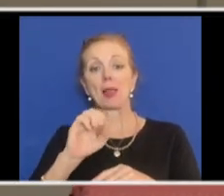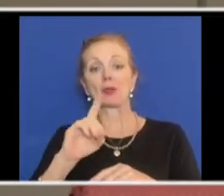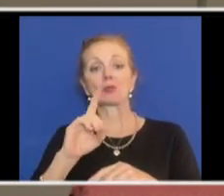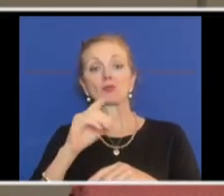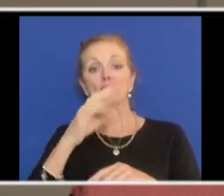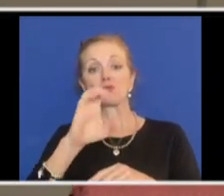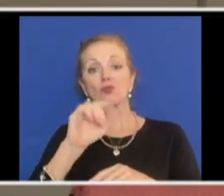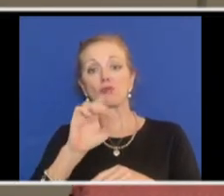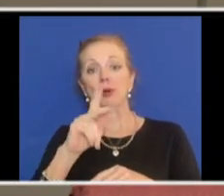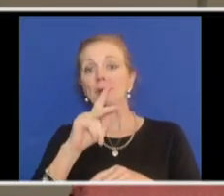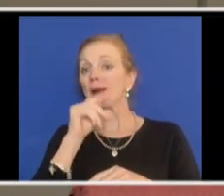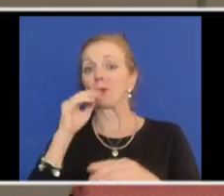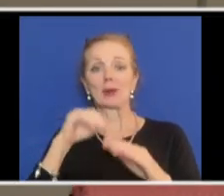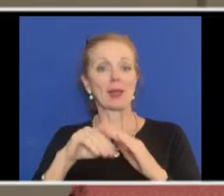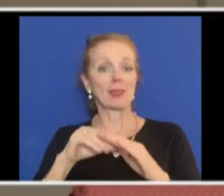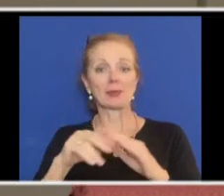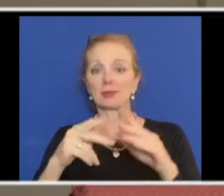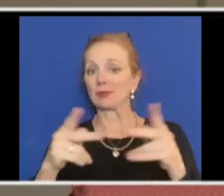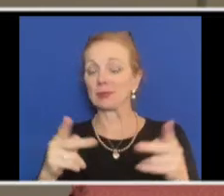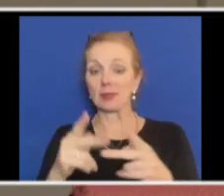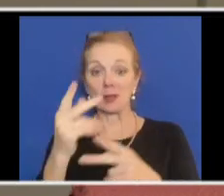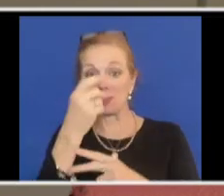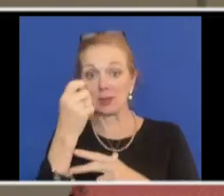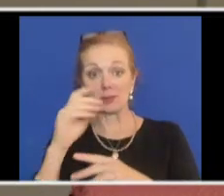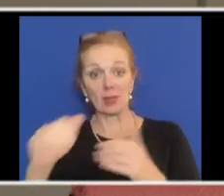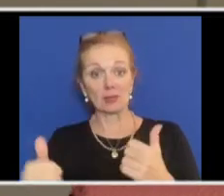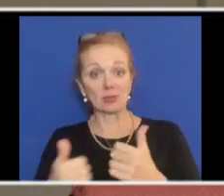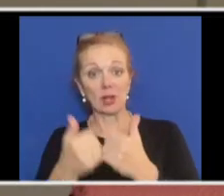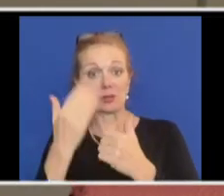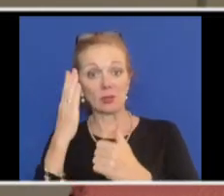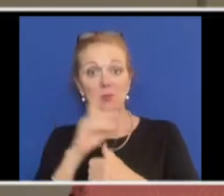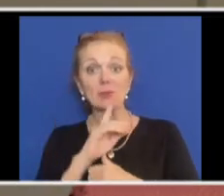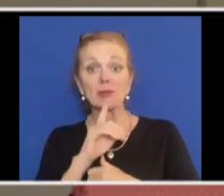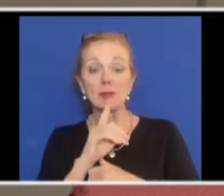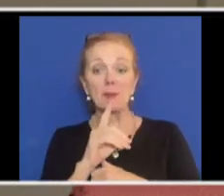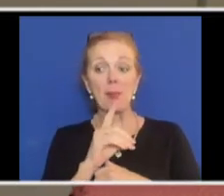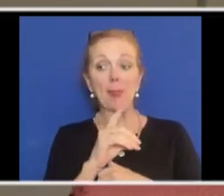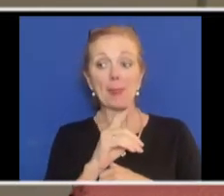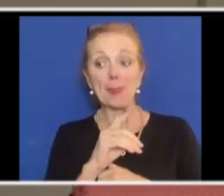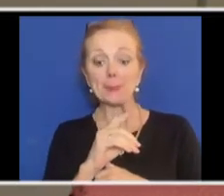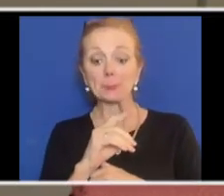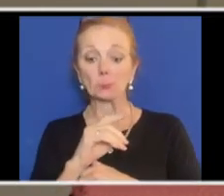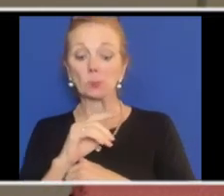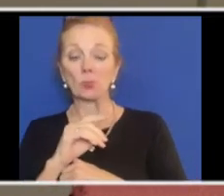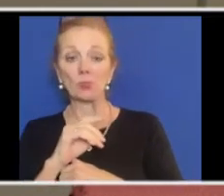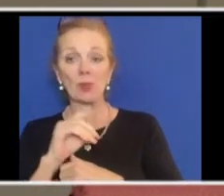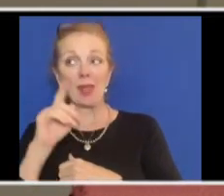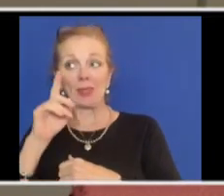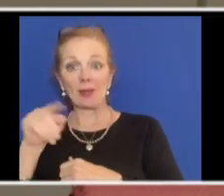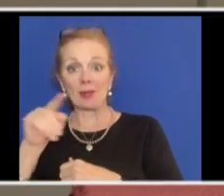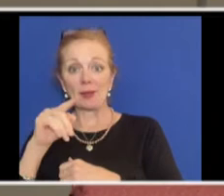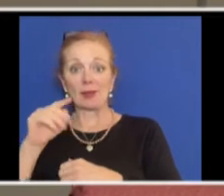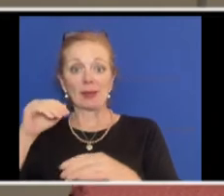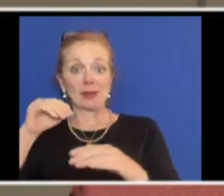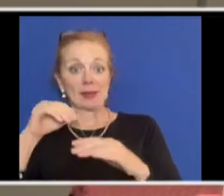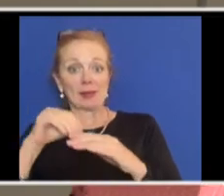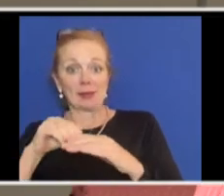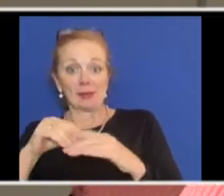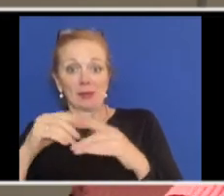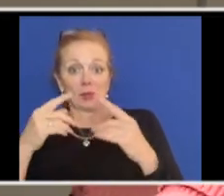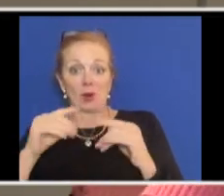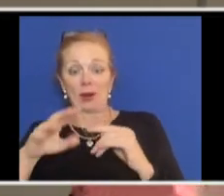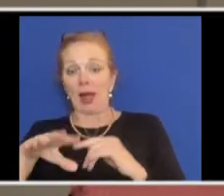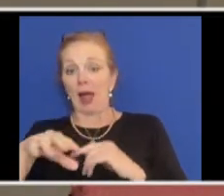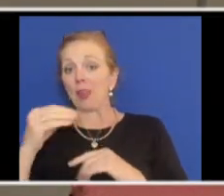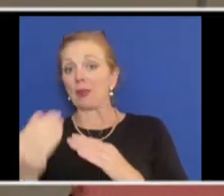this facility because the challenge is going to be them turning in or attempting to get out